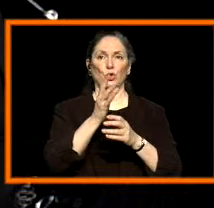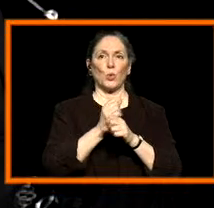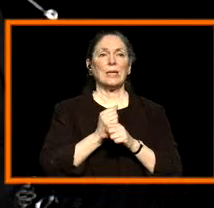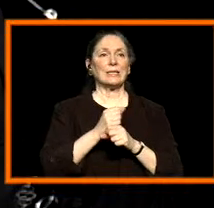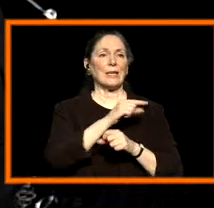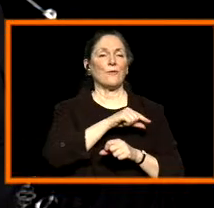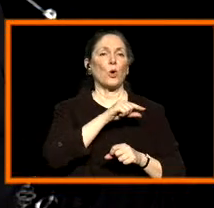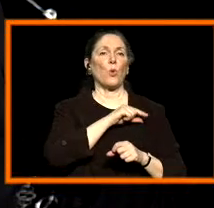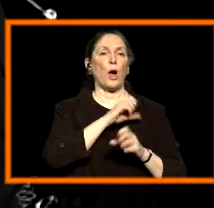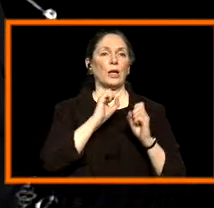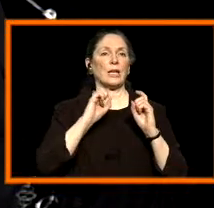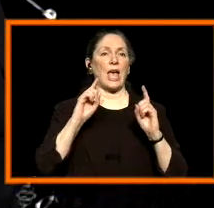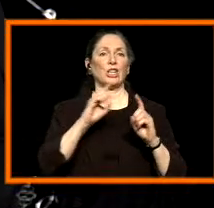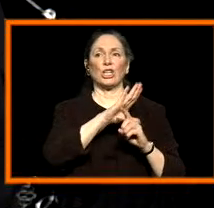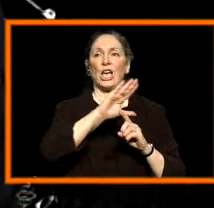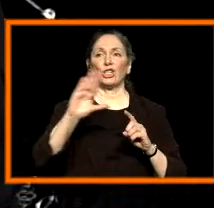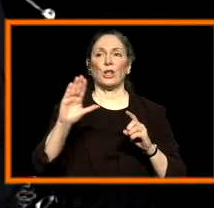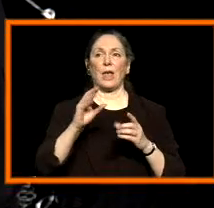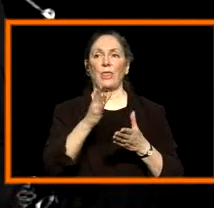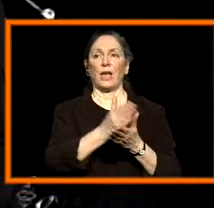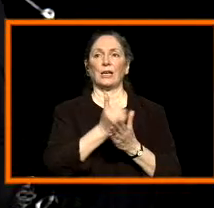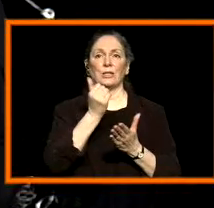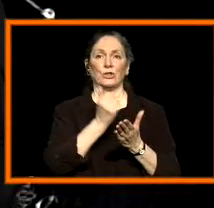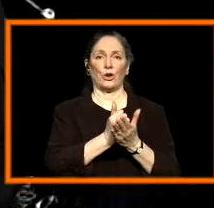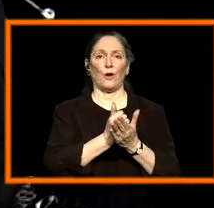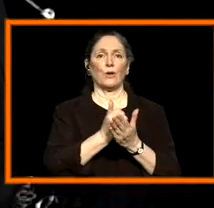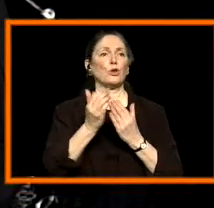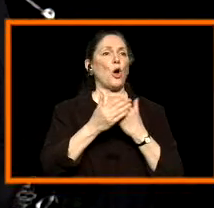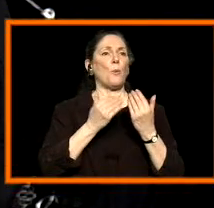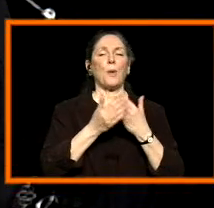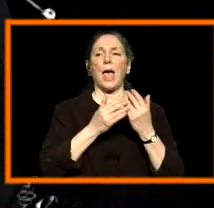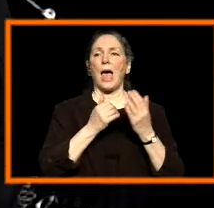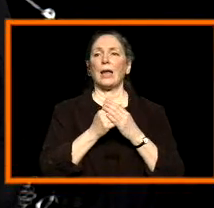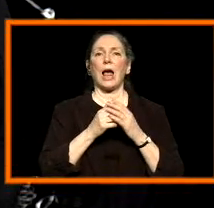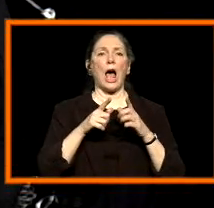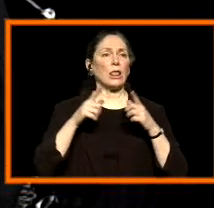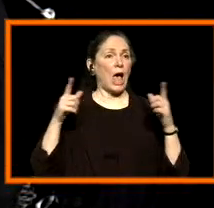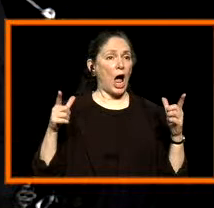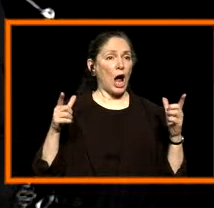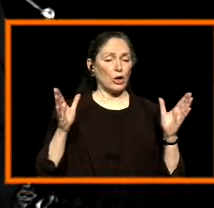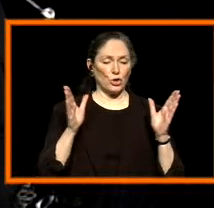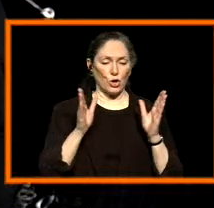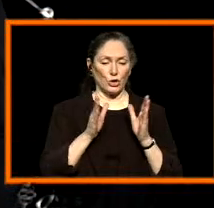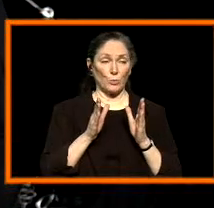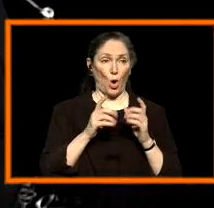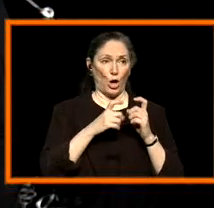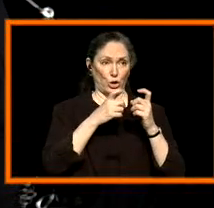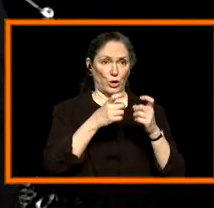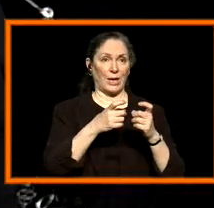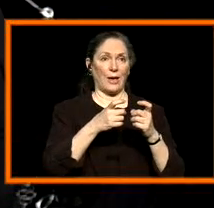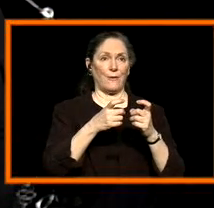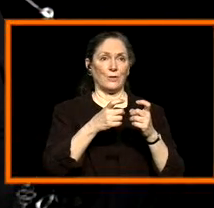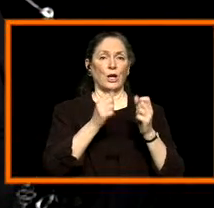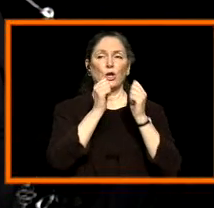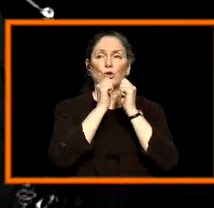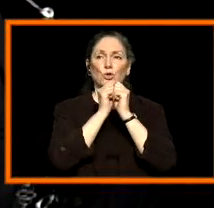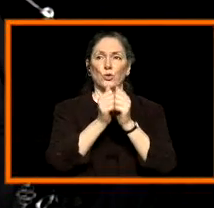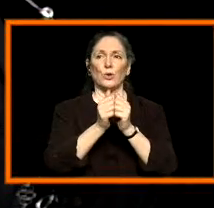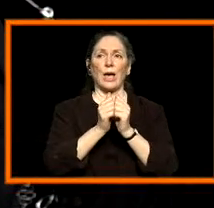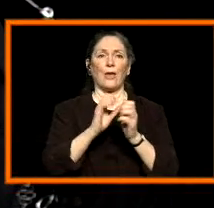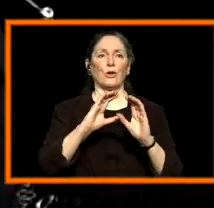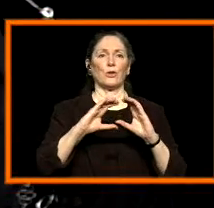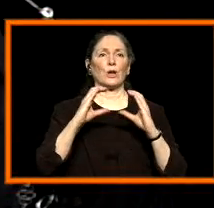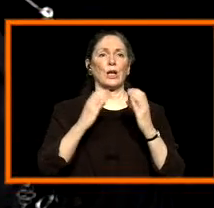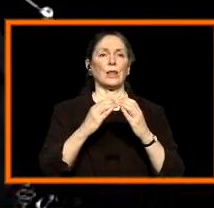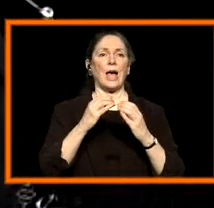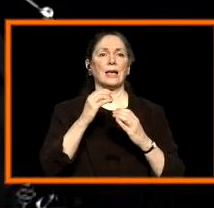quality education they deserve. No matter how large or small your gift is, together, the